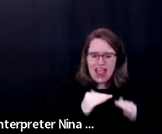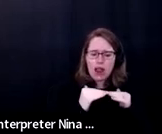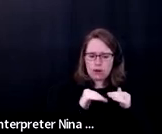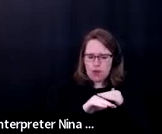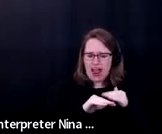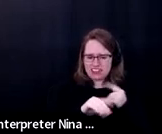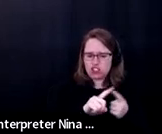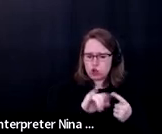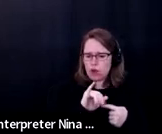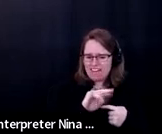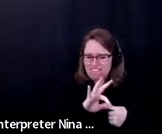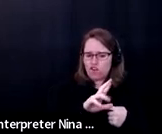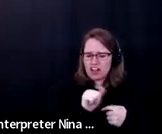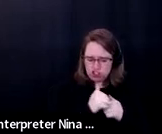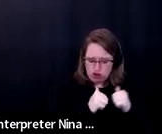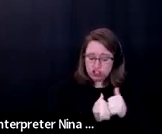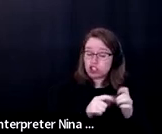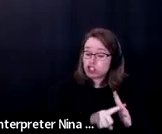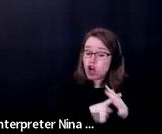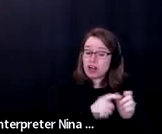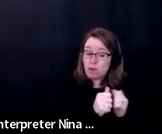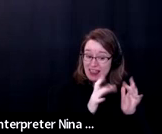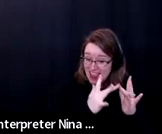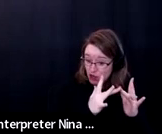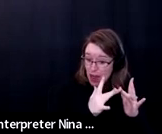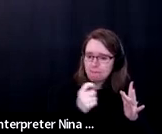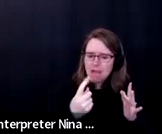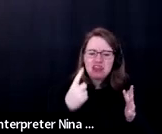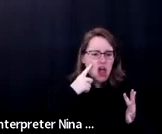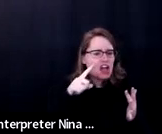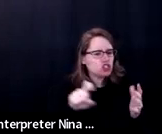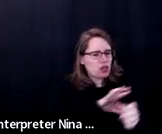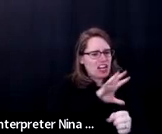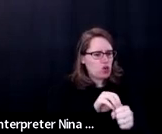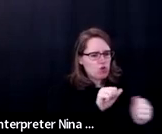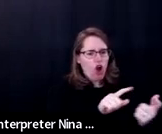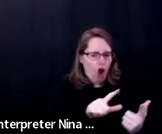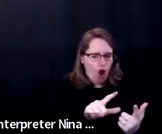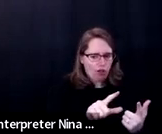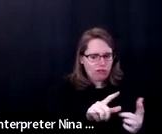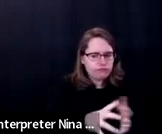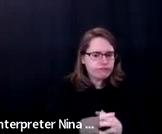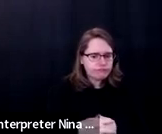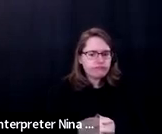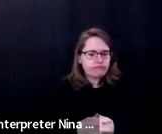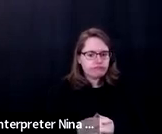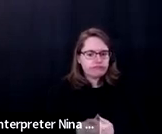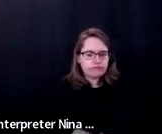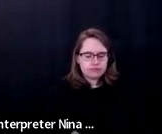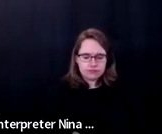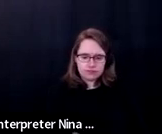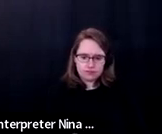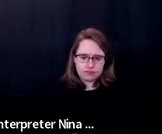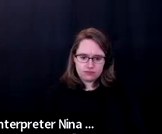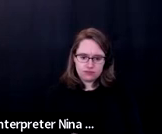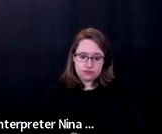with broadband, but we wanted to make sure that it was encompassing of all things infrastructure in our communities. So